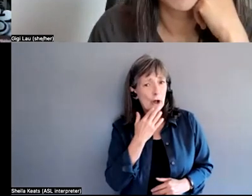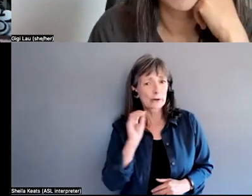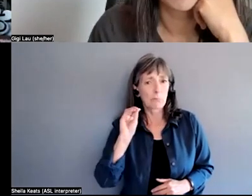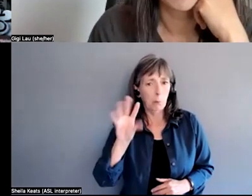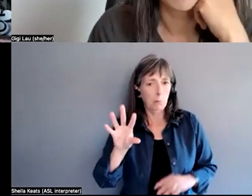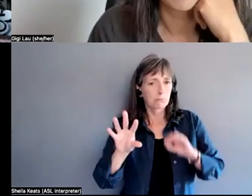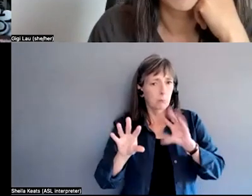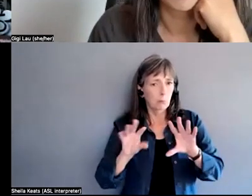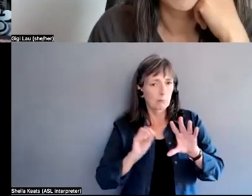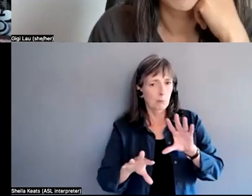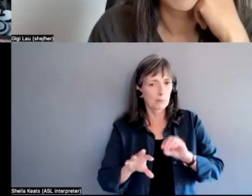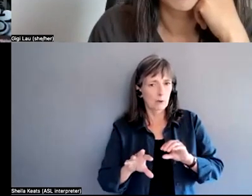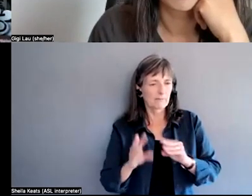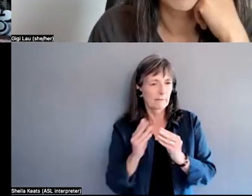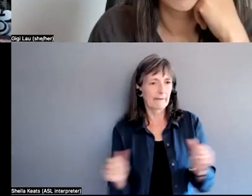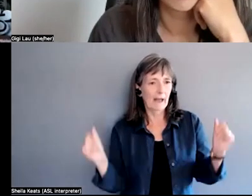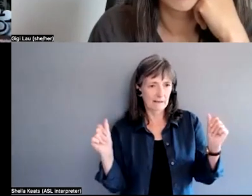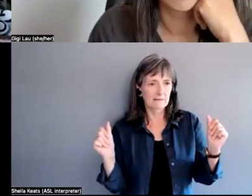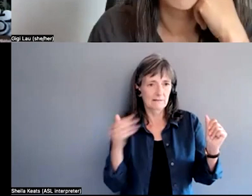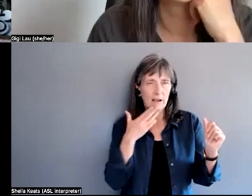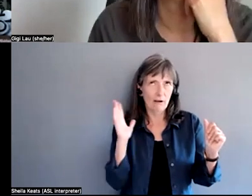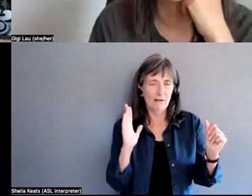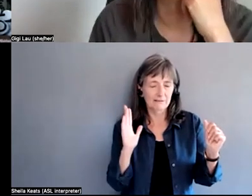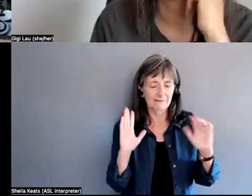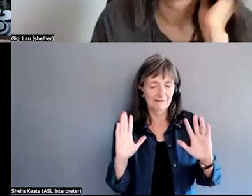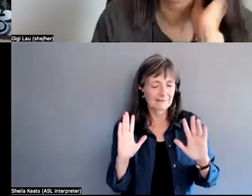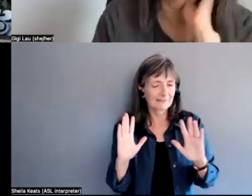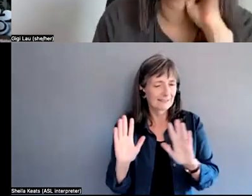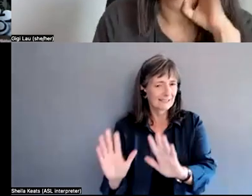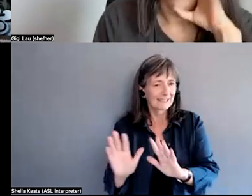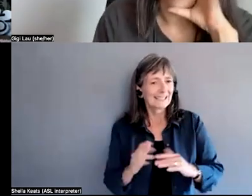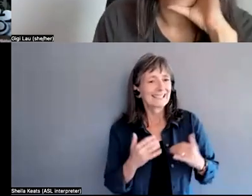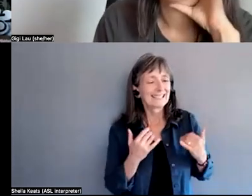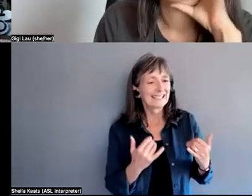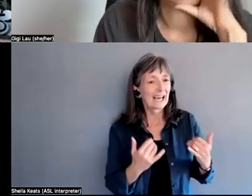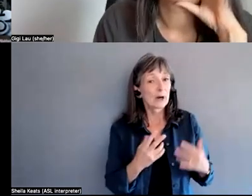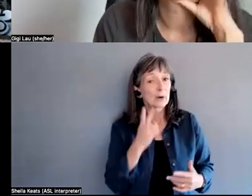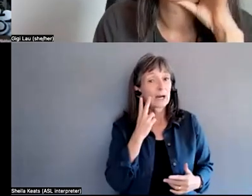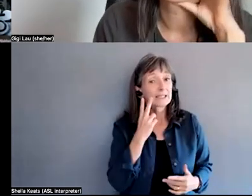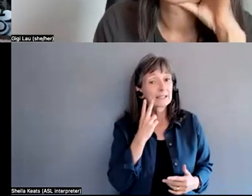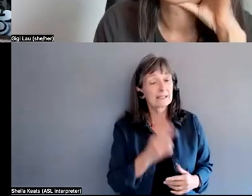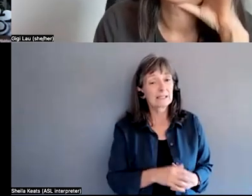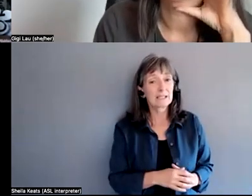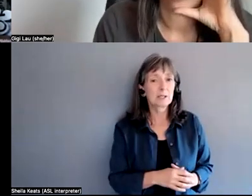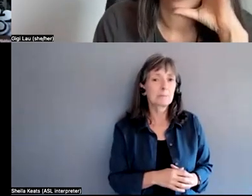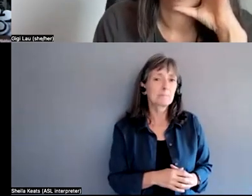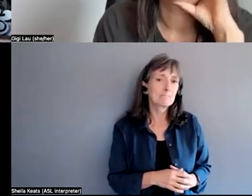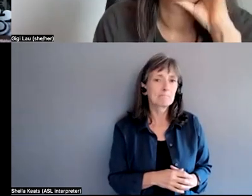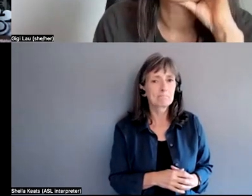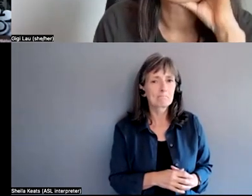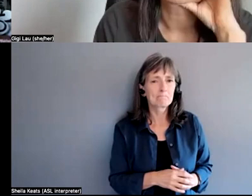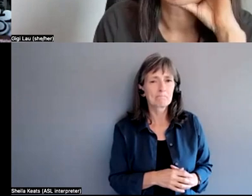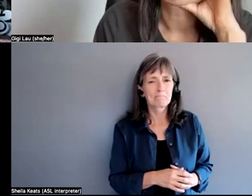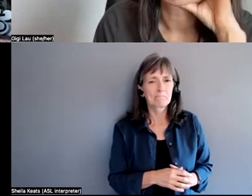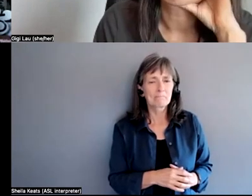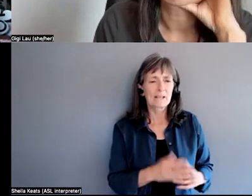that's fading away fast, thank heavens. What I'm seeing is actually people trying to do the same kind of ride of